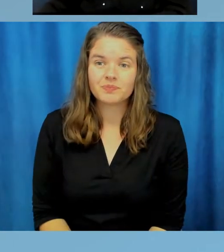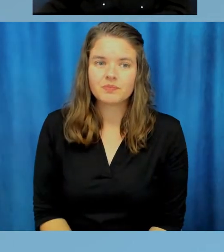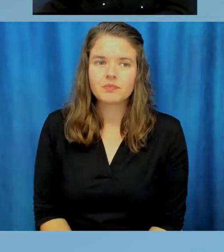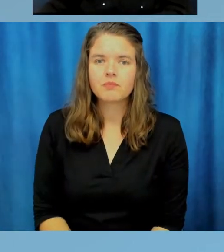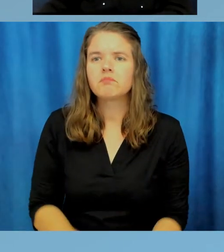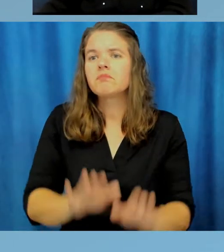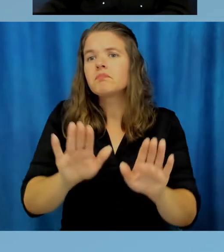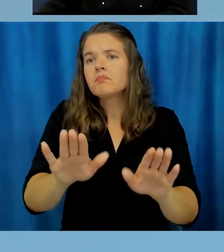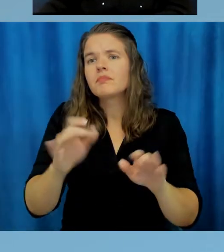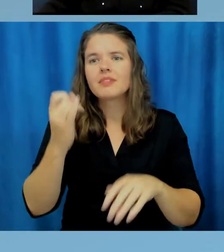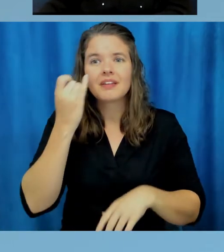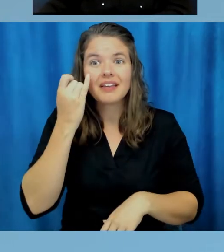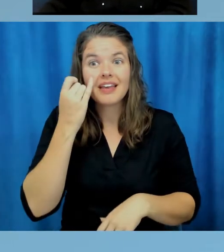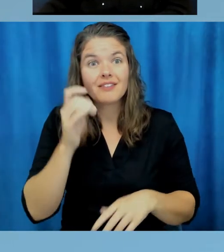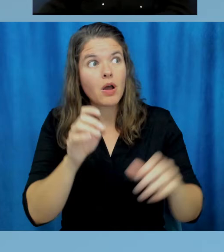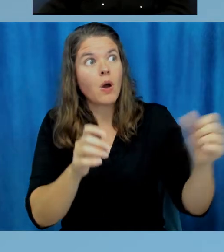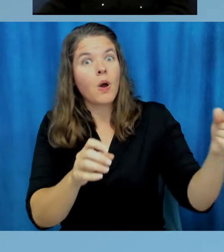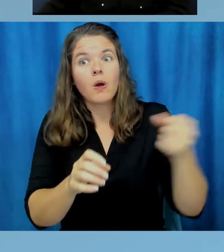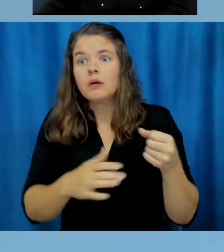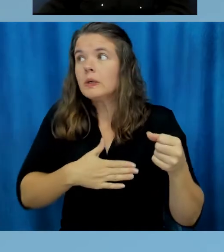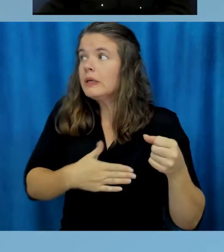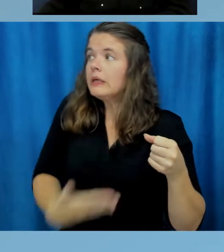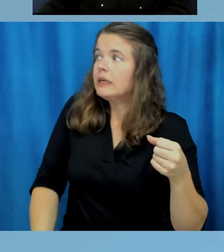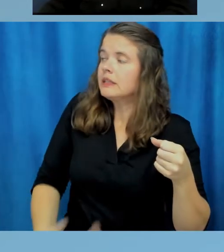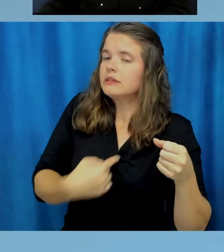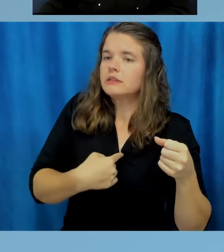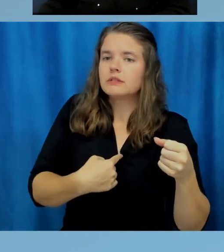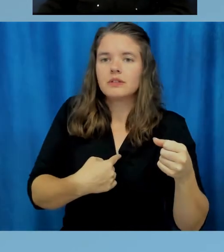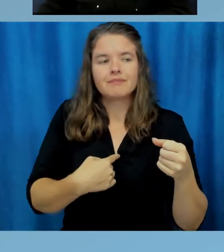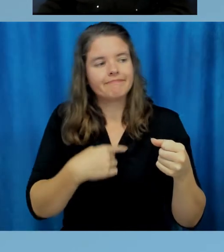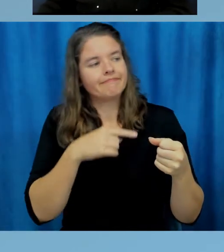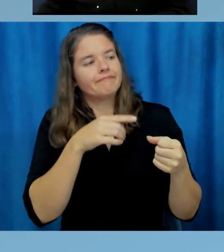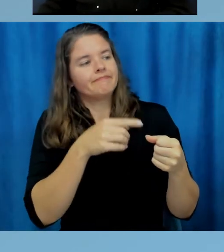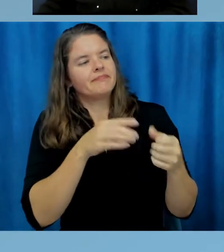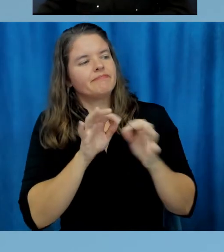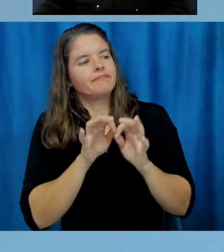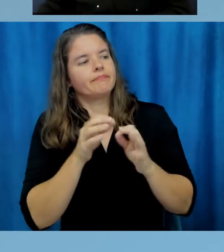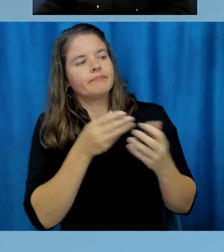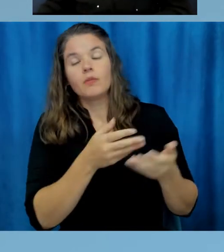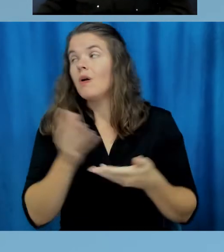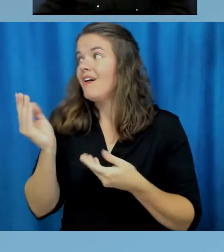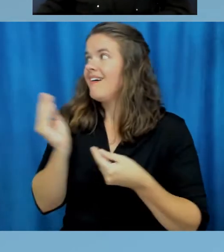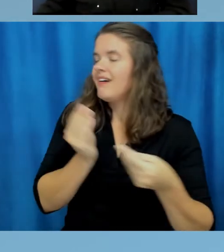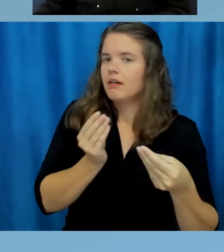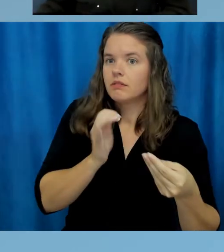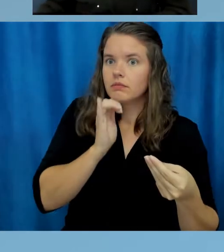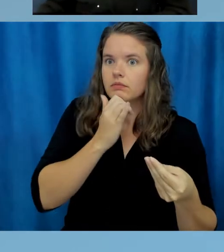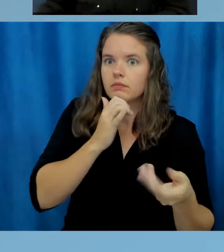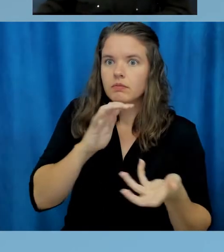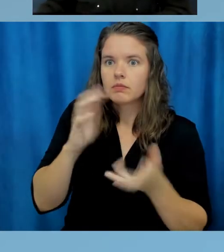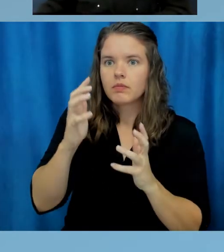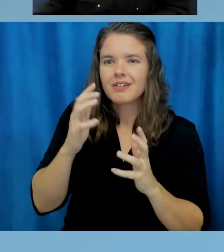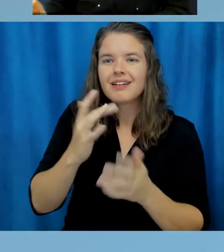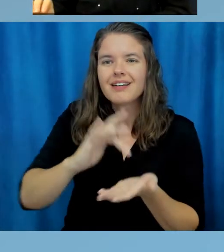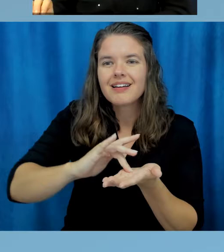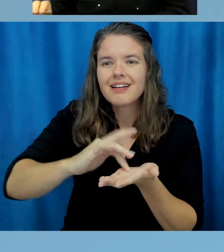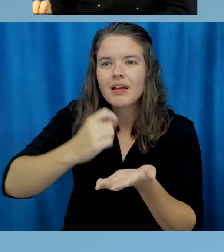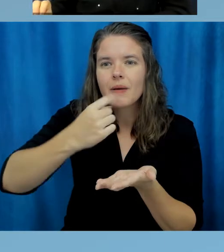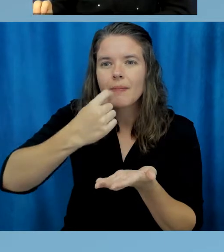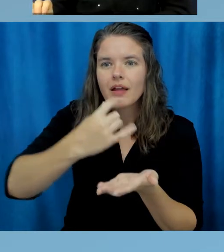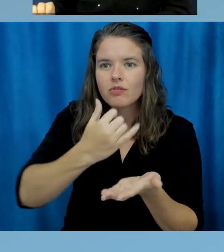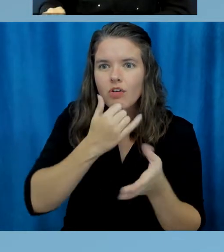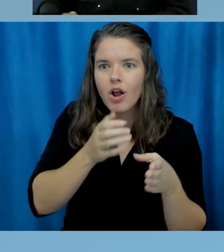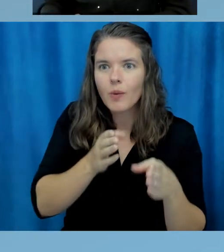Suppose that person skewed the interpretation, told them to take their meds the wrong way. Maybe what